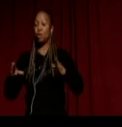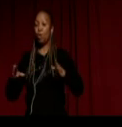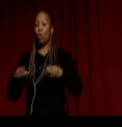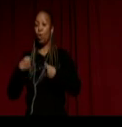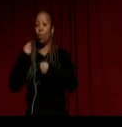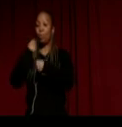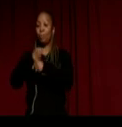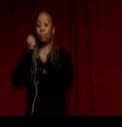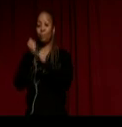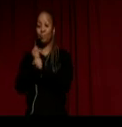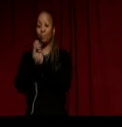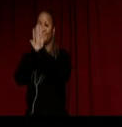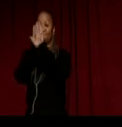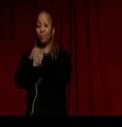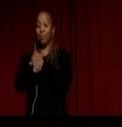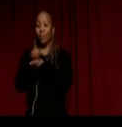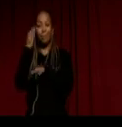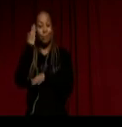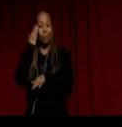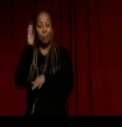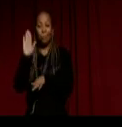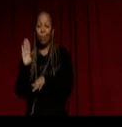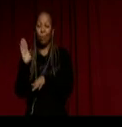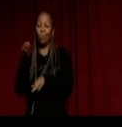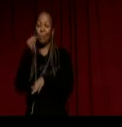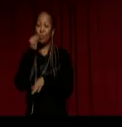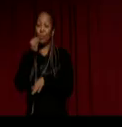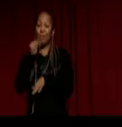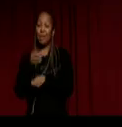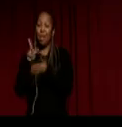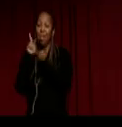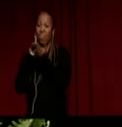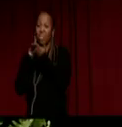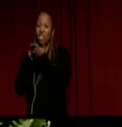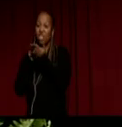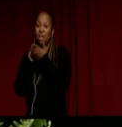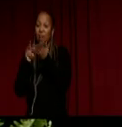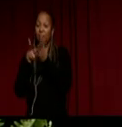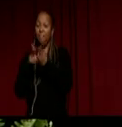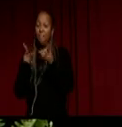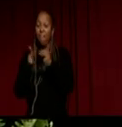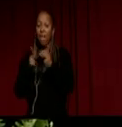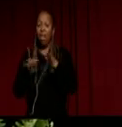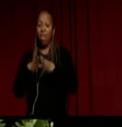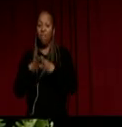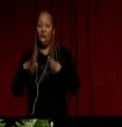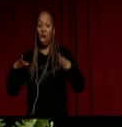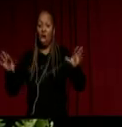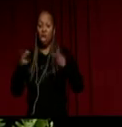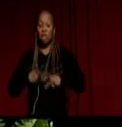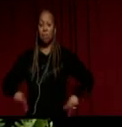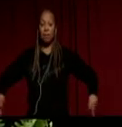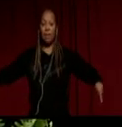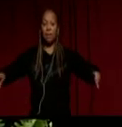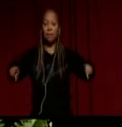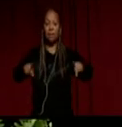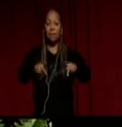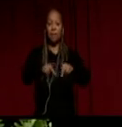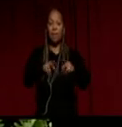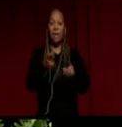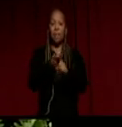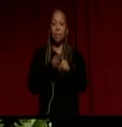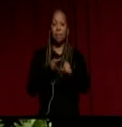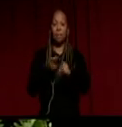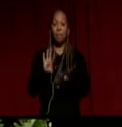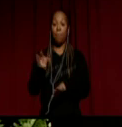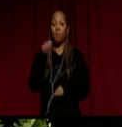today that you don't really know what you're eating. Our chickens, the biggest place of antibiotic resistance now is coming from